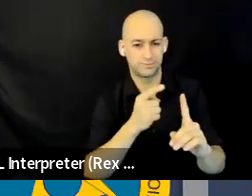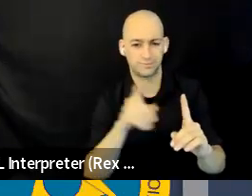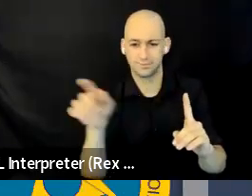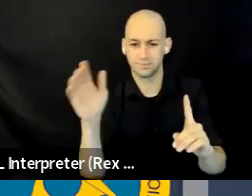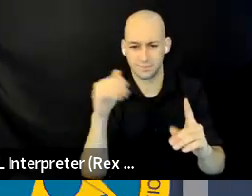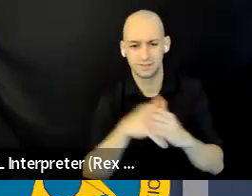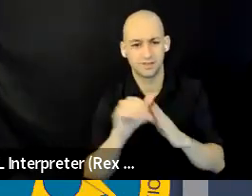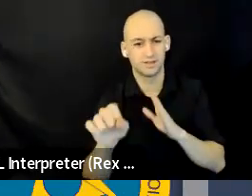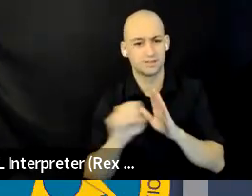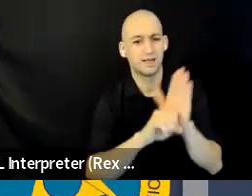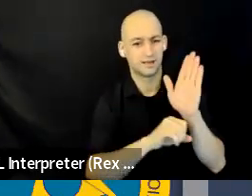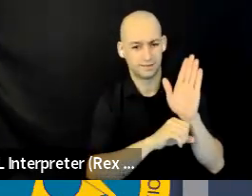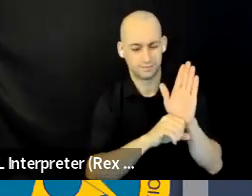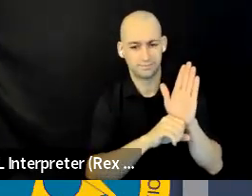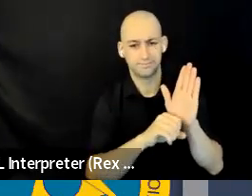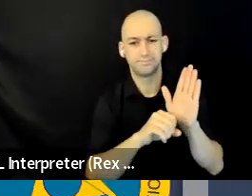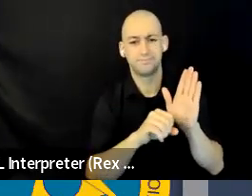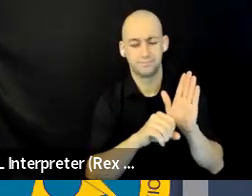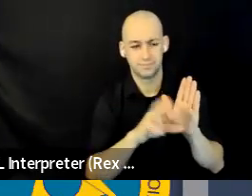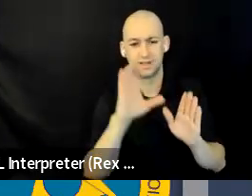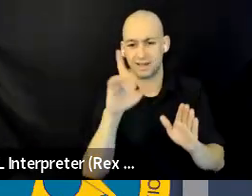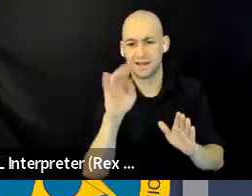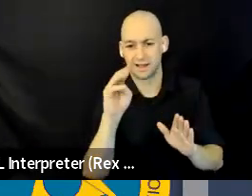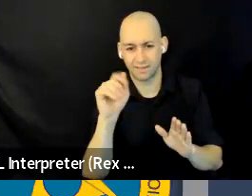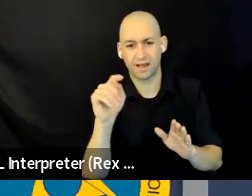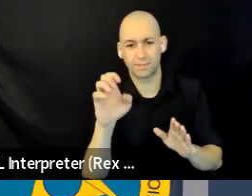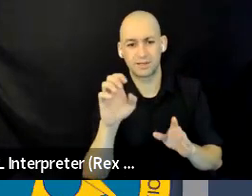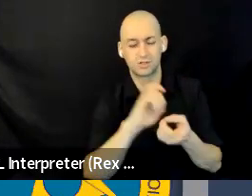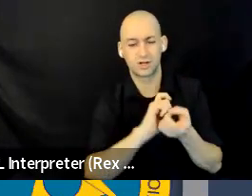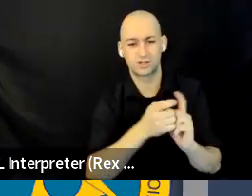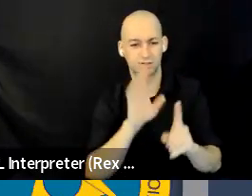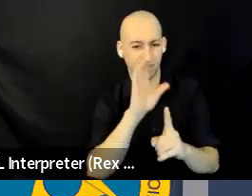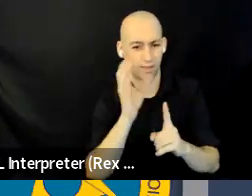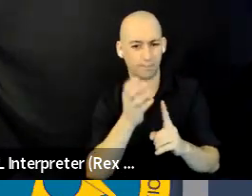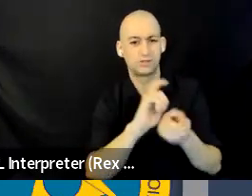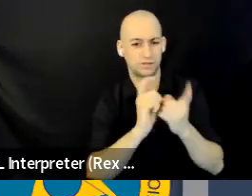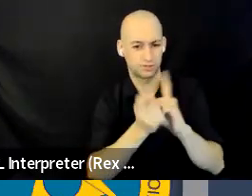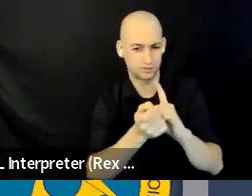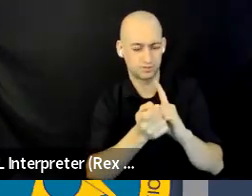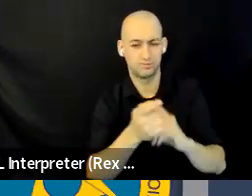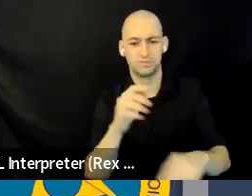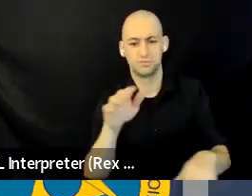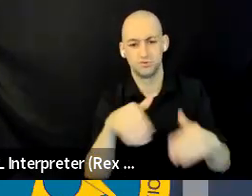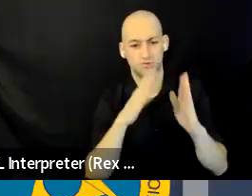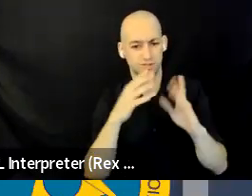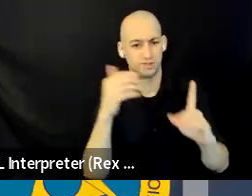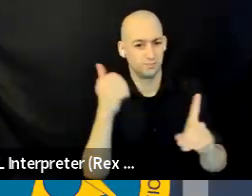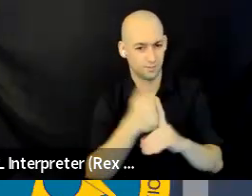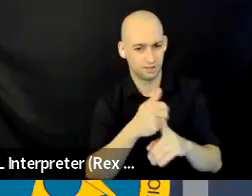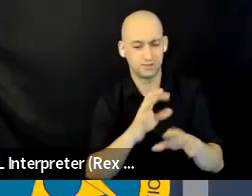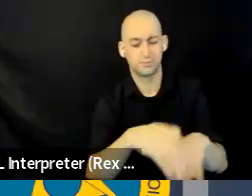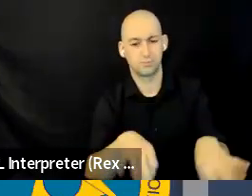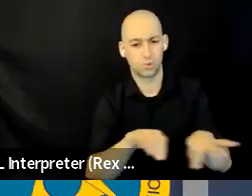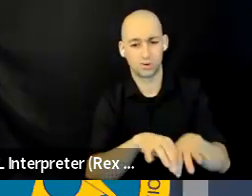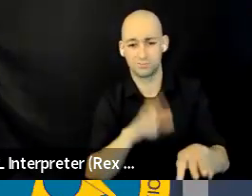state. And of course, you know, climate change and addressing those impacts is an important one and seems to come to the